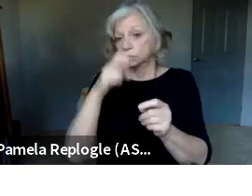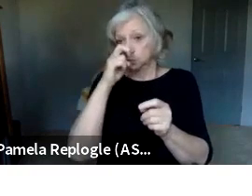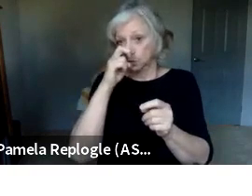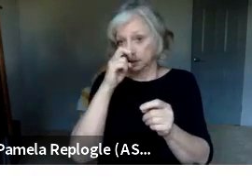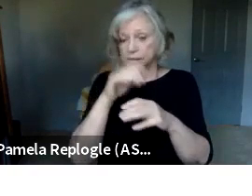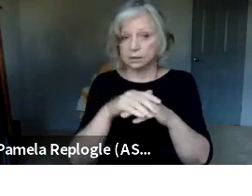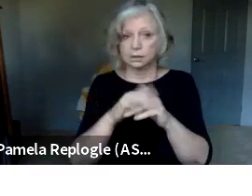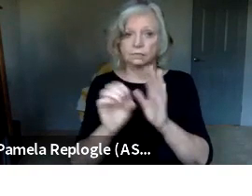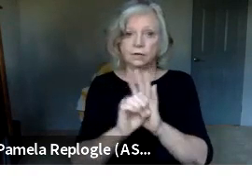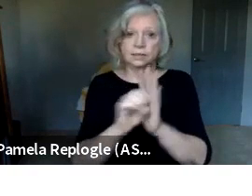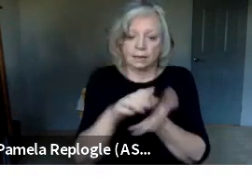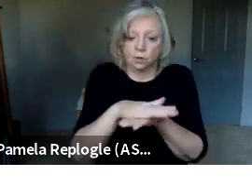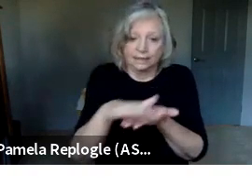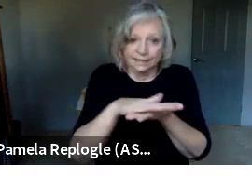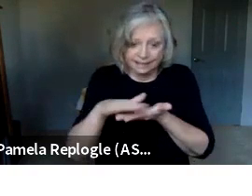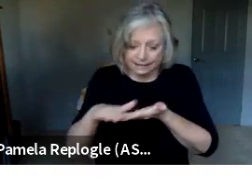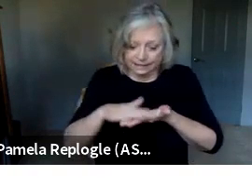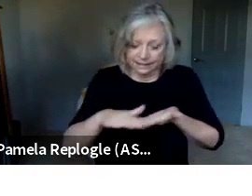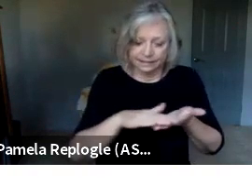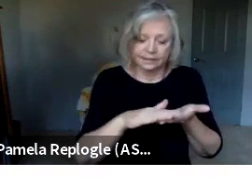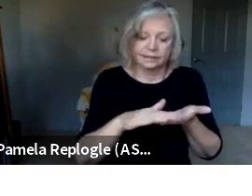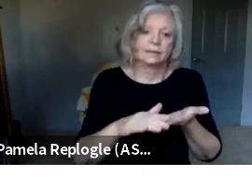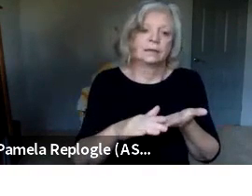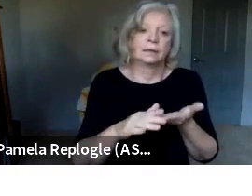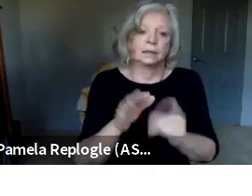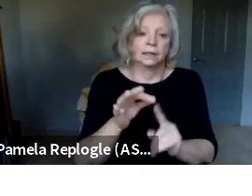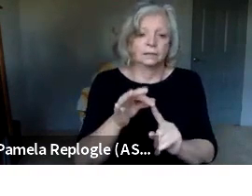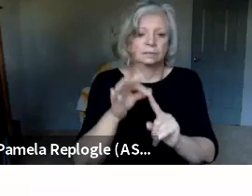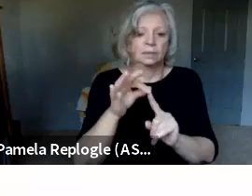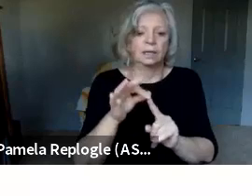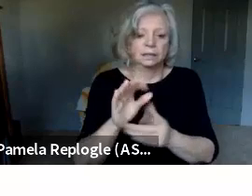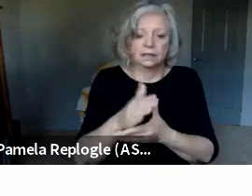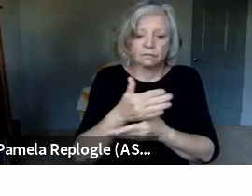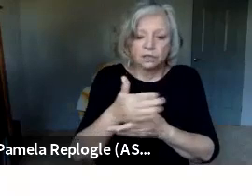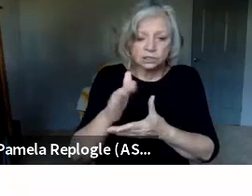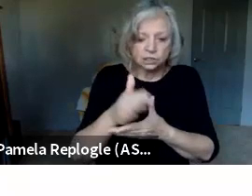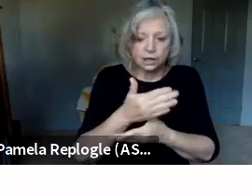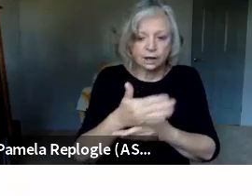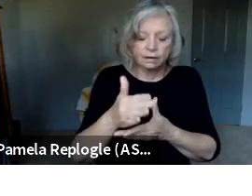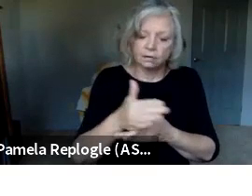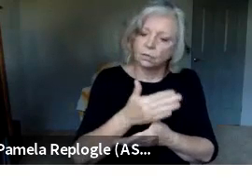to cleaning and especially for shared